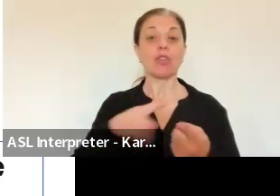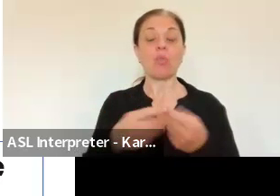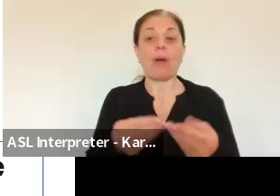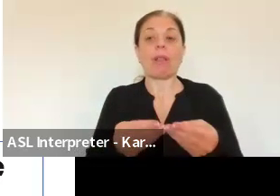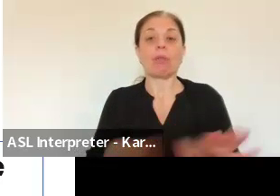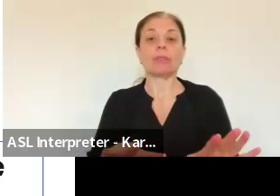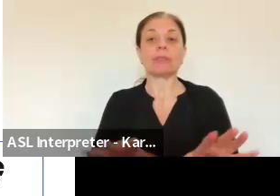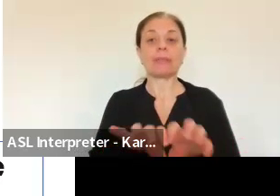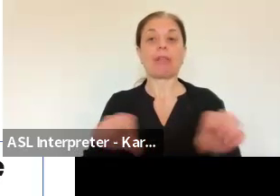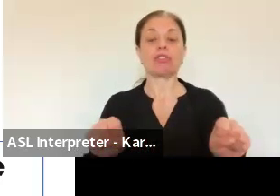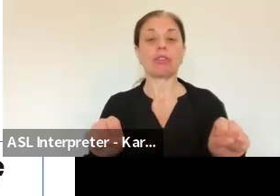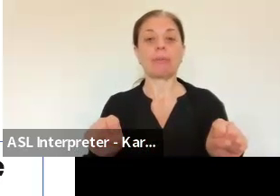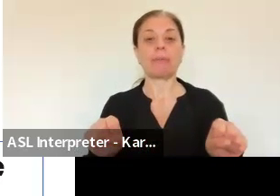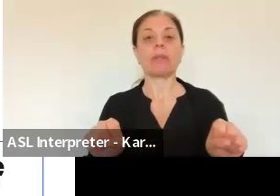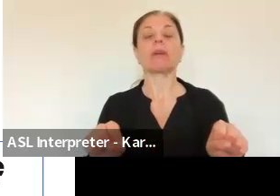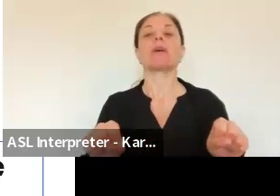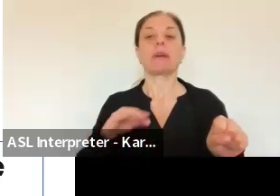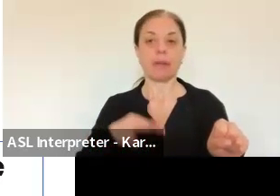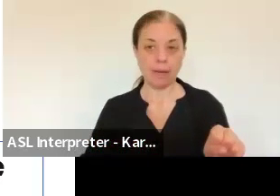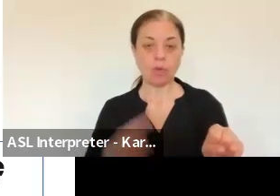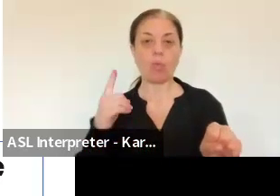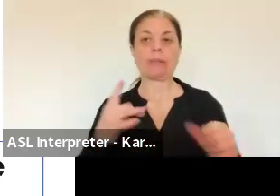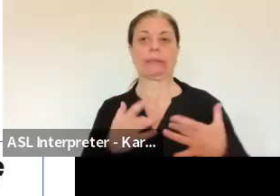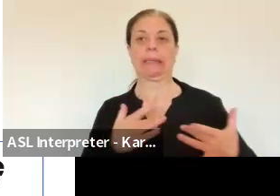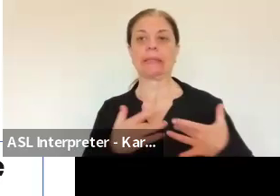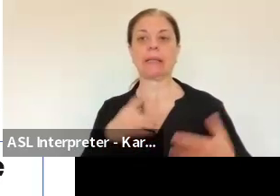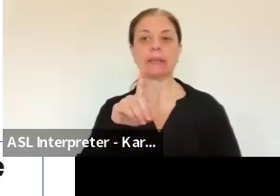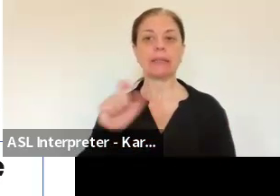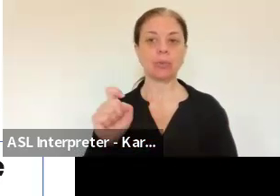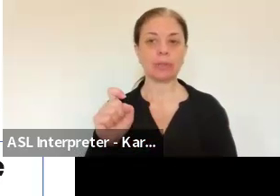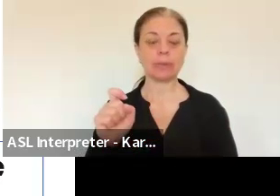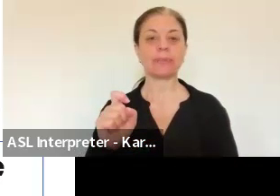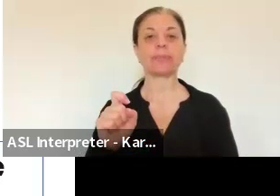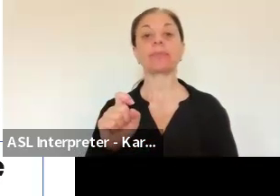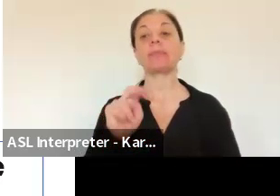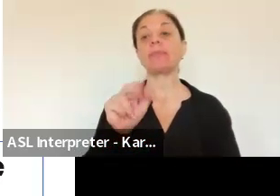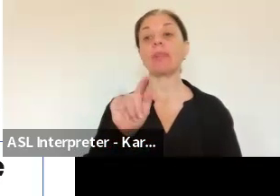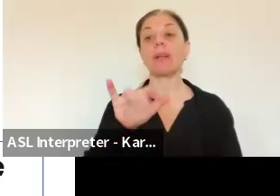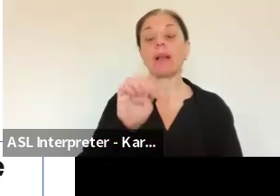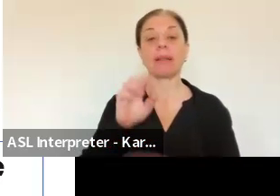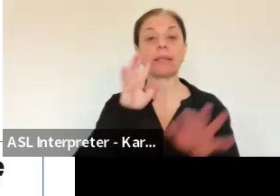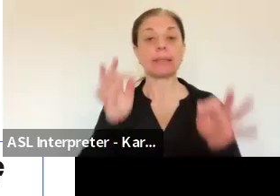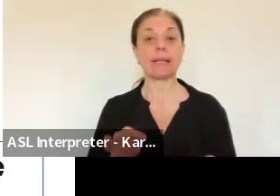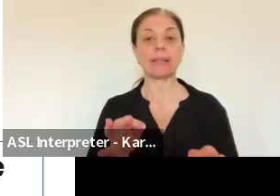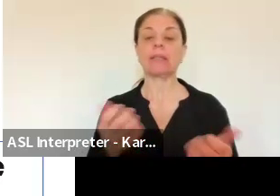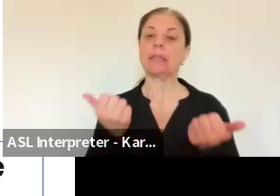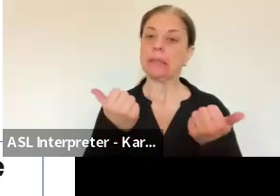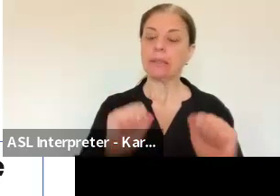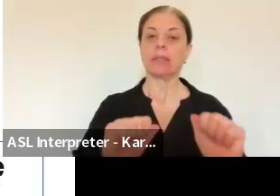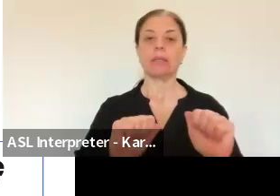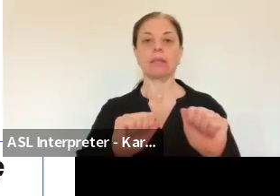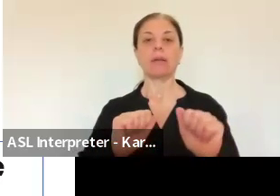merit scholarship and gains one pesky little anxiety diagnosis. Natalie decides to shoot her shot and applies to